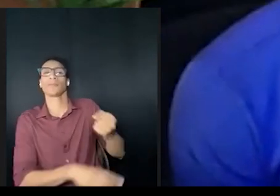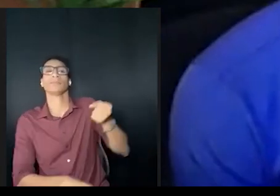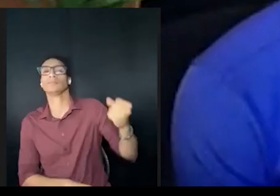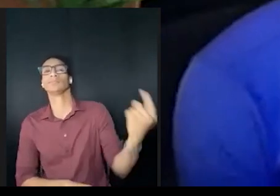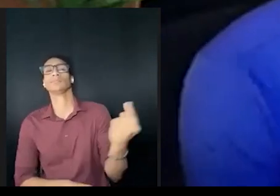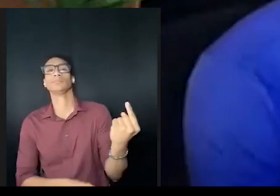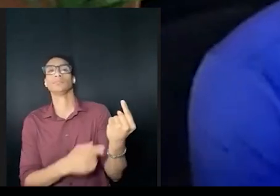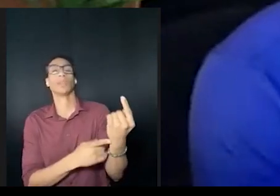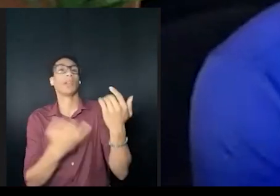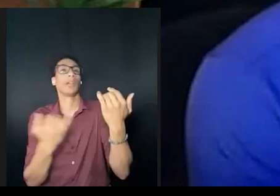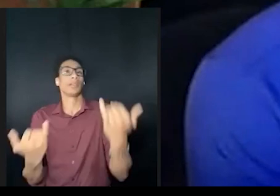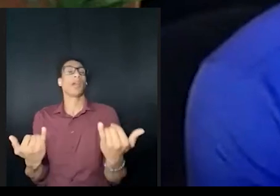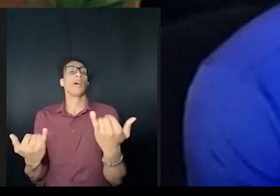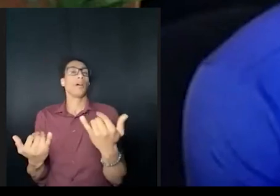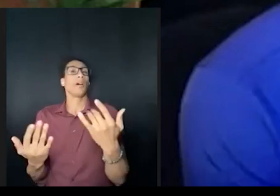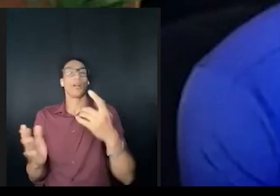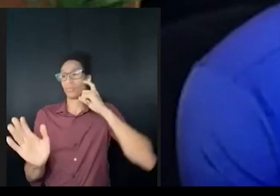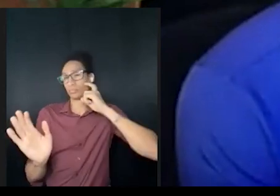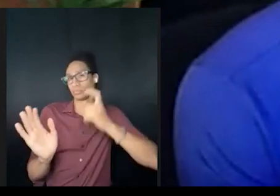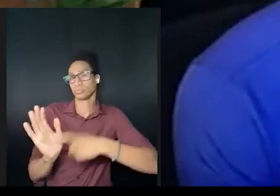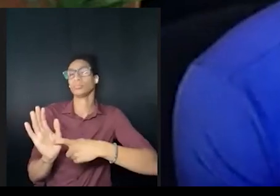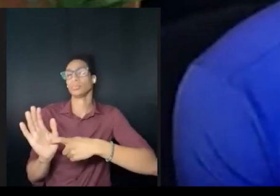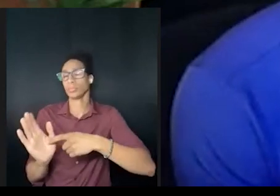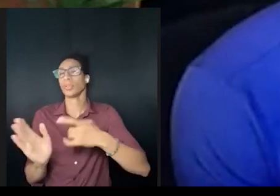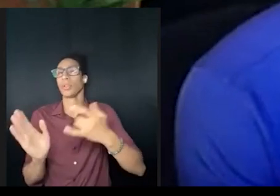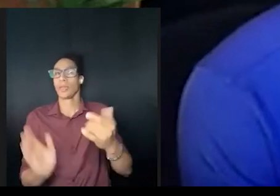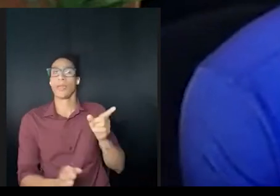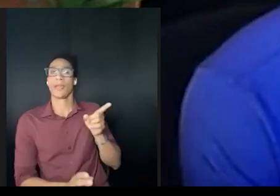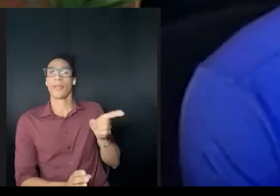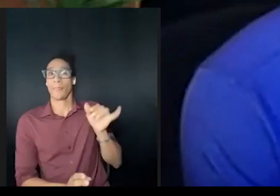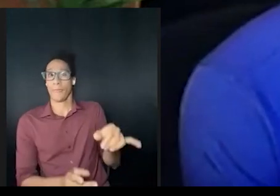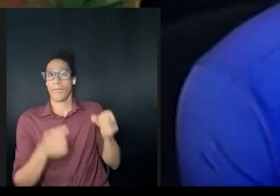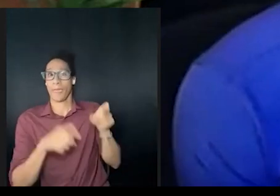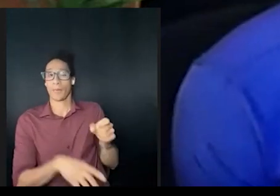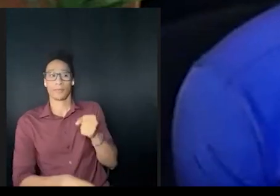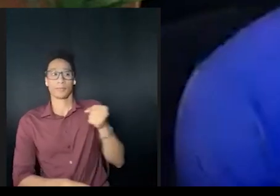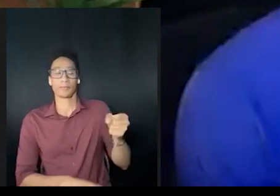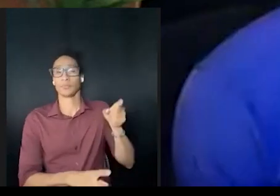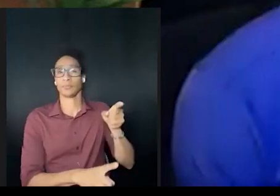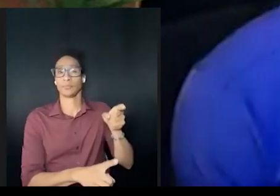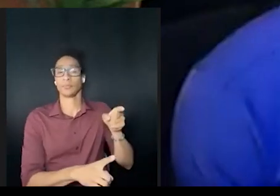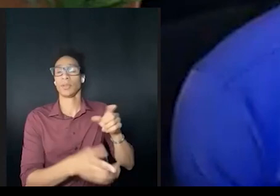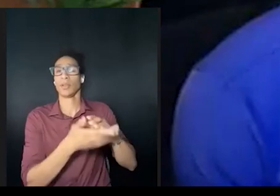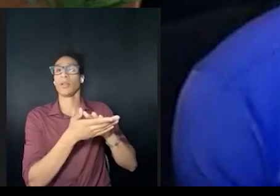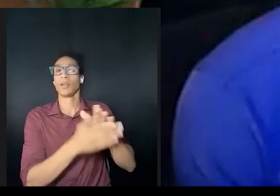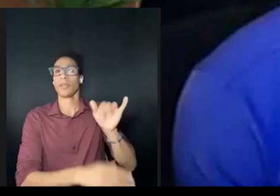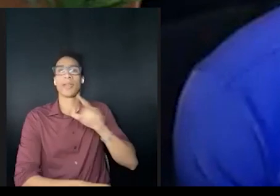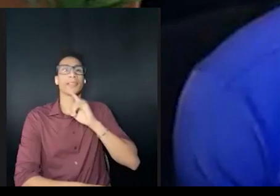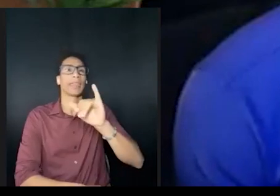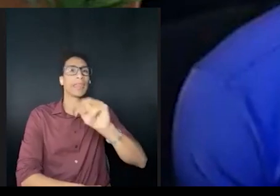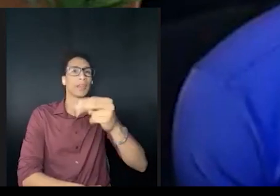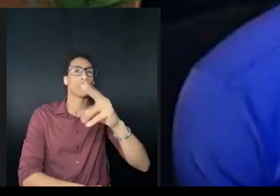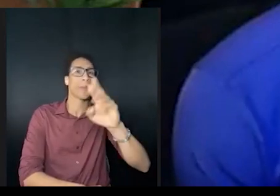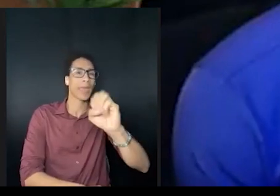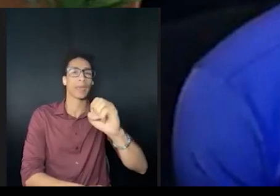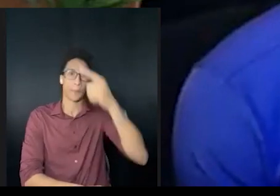in solitary confinement, particularly adolescents, because they develop mental disorders. I've seen that happen. I've seen people to